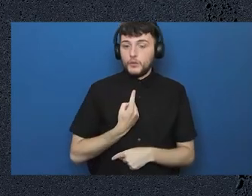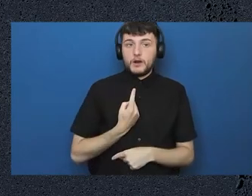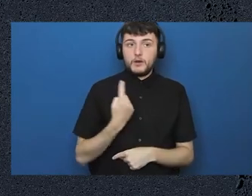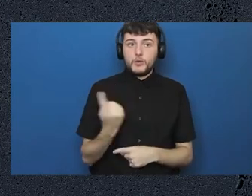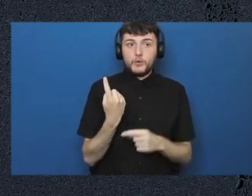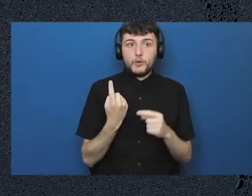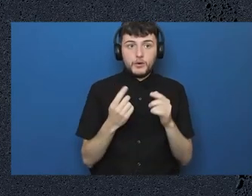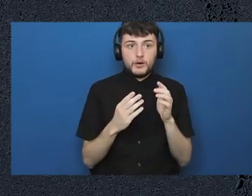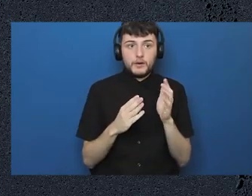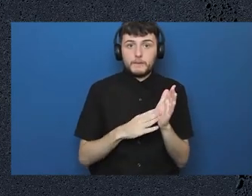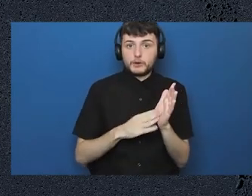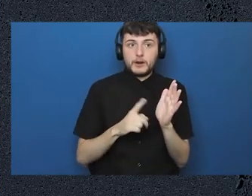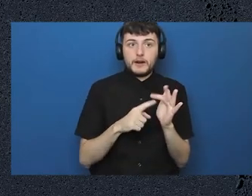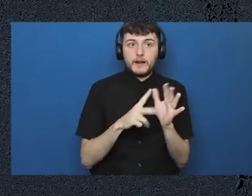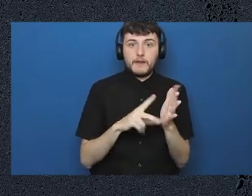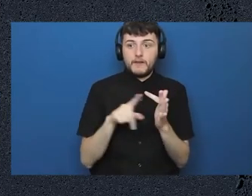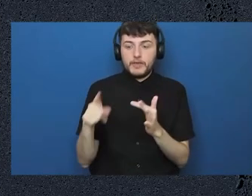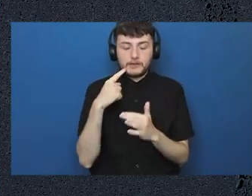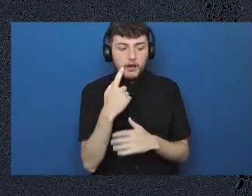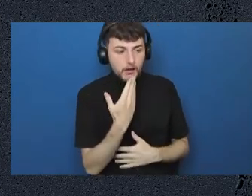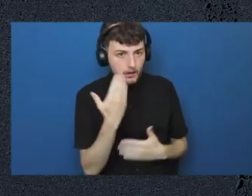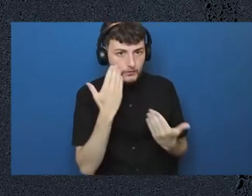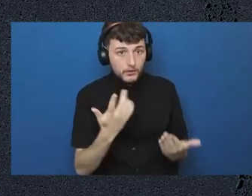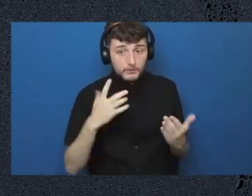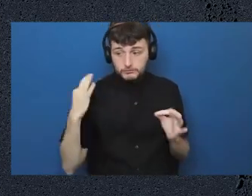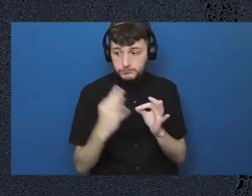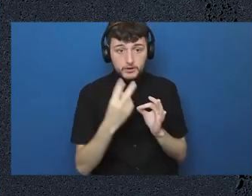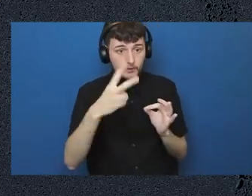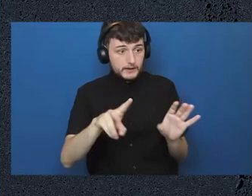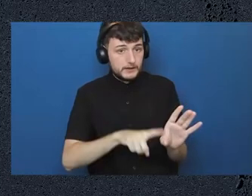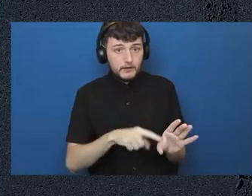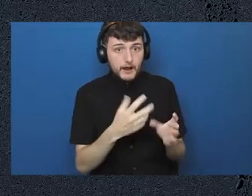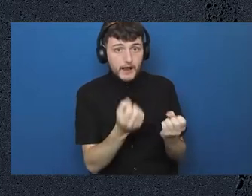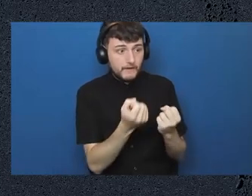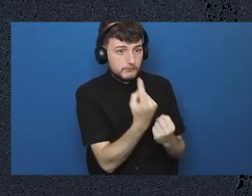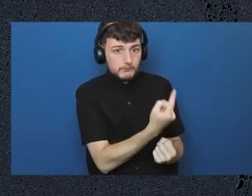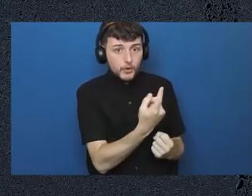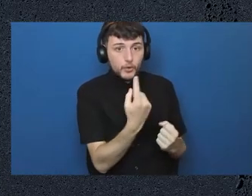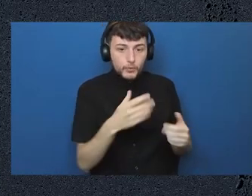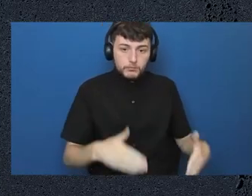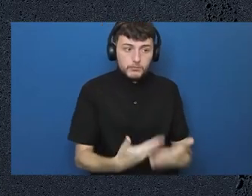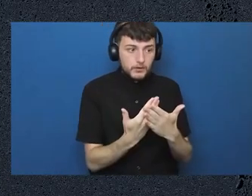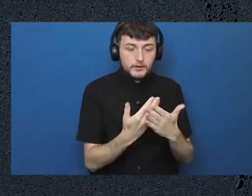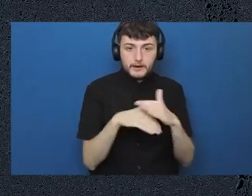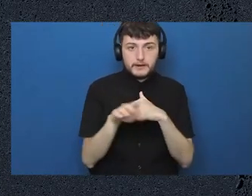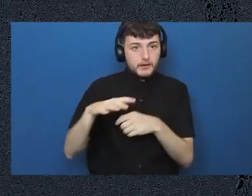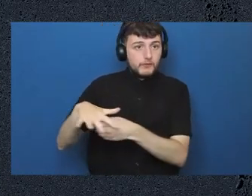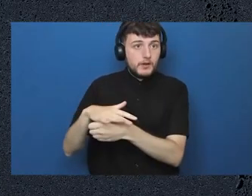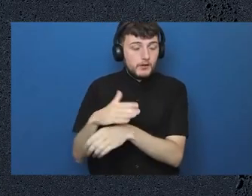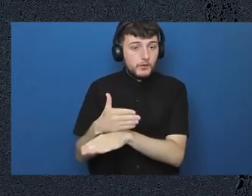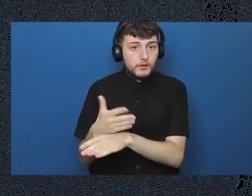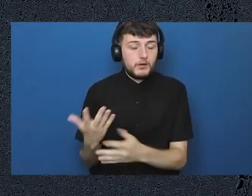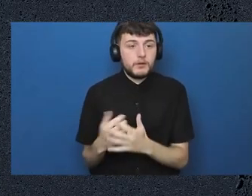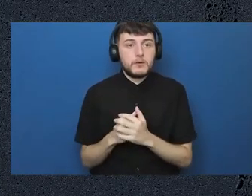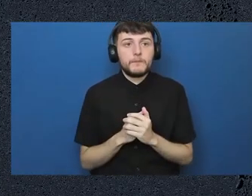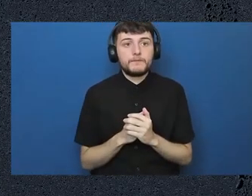last 20 years. We actually don't know what to do with you. No. And I'm like, okay, wow, okay. And they said, we just don't know. Do we get you a